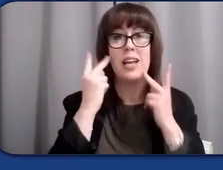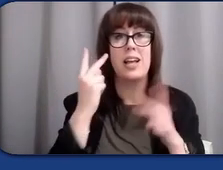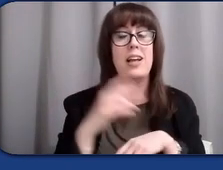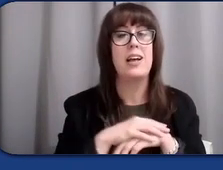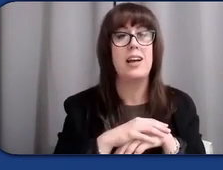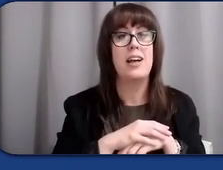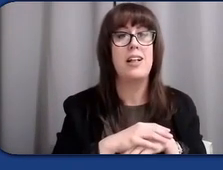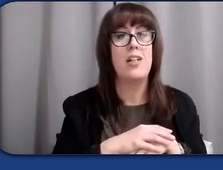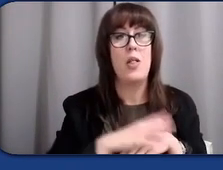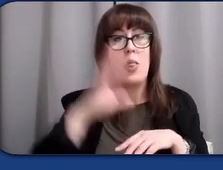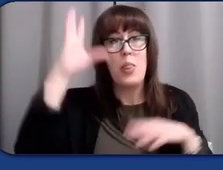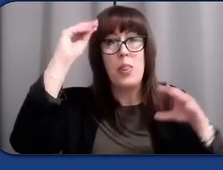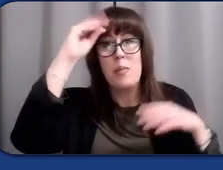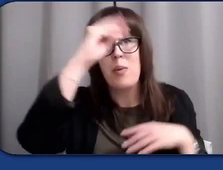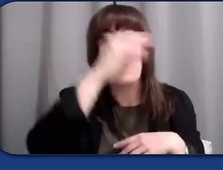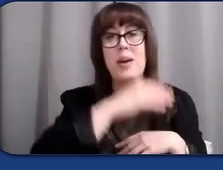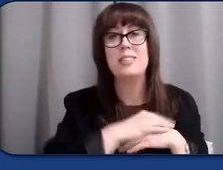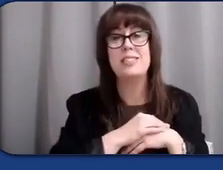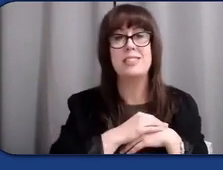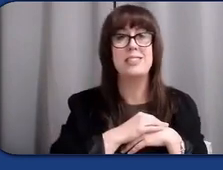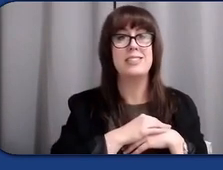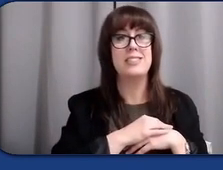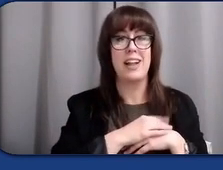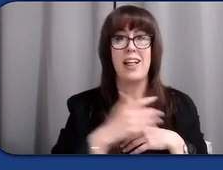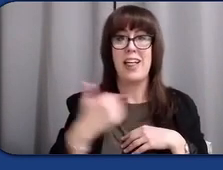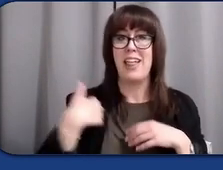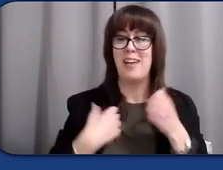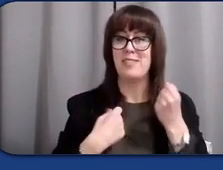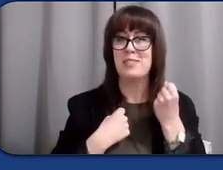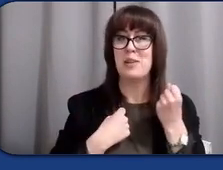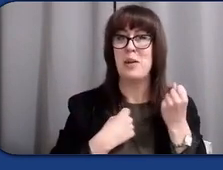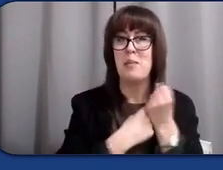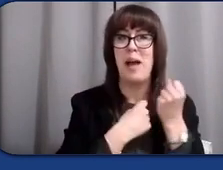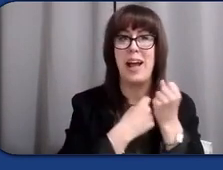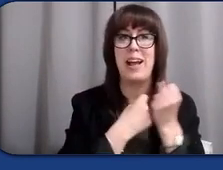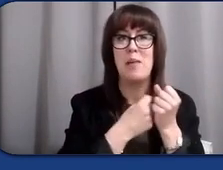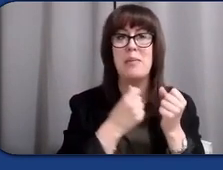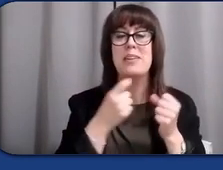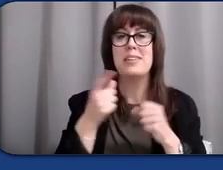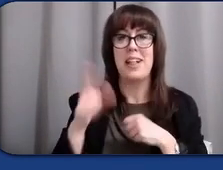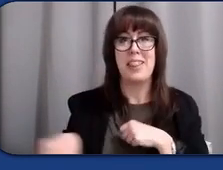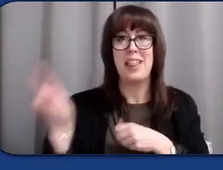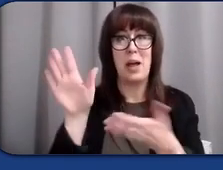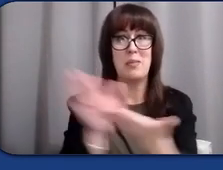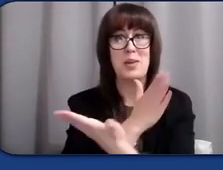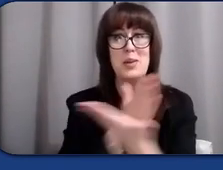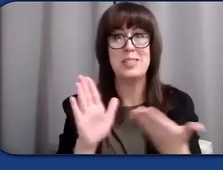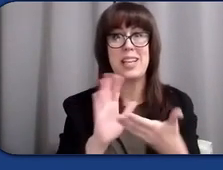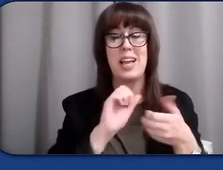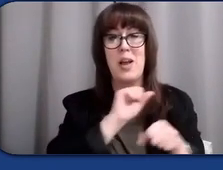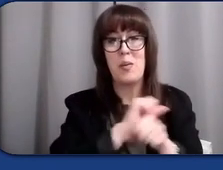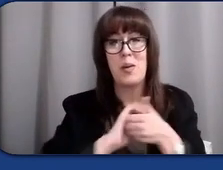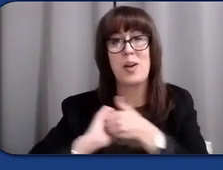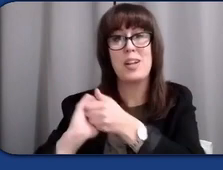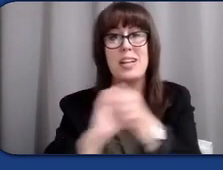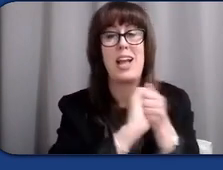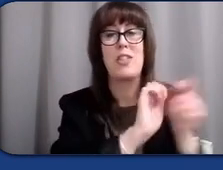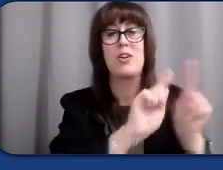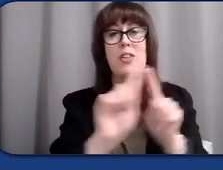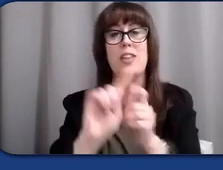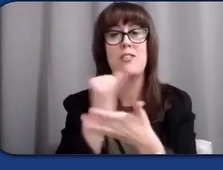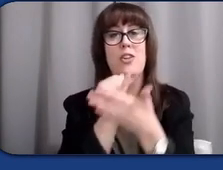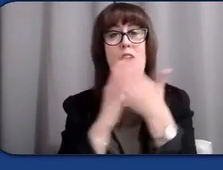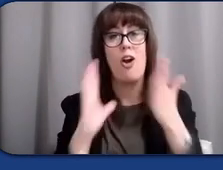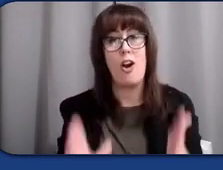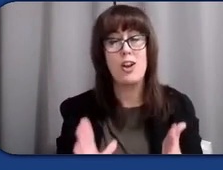voice. They also gave a little backup in the music. And that was a whole collaboration among us South Sudanese artists here. But also, I would say